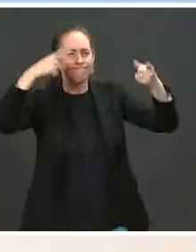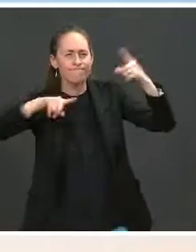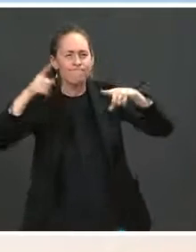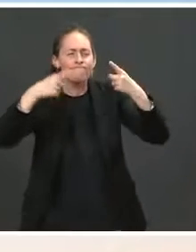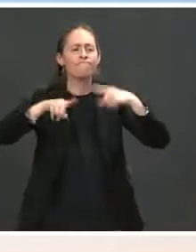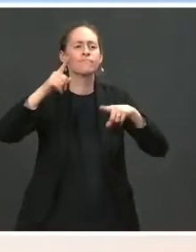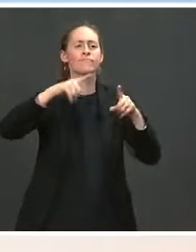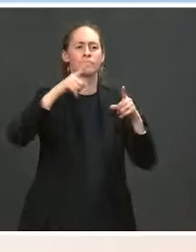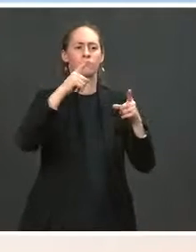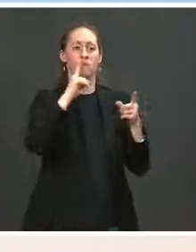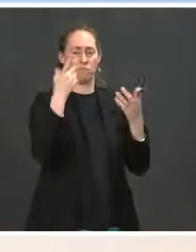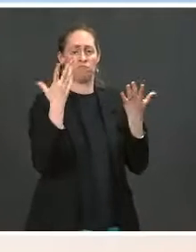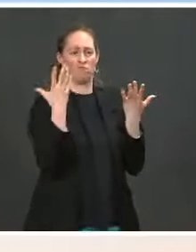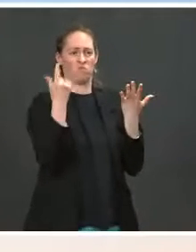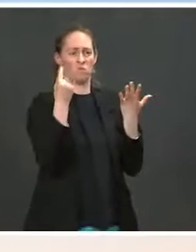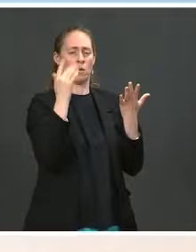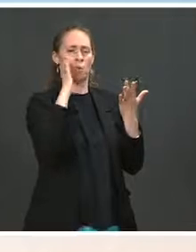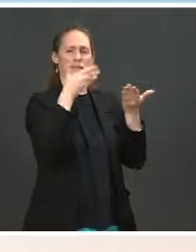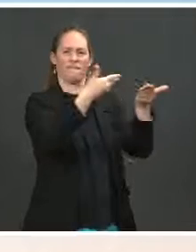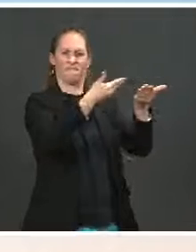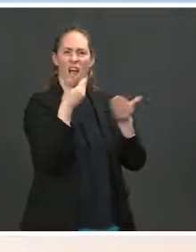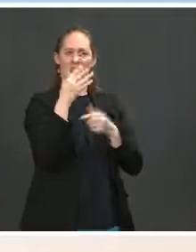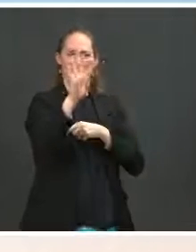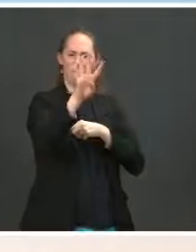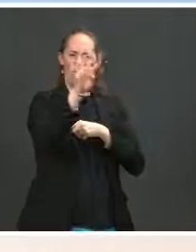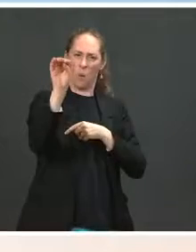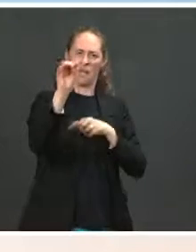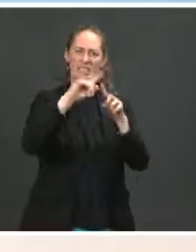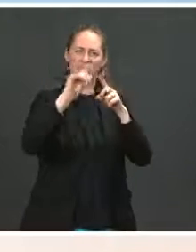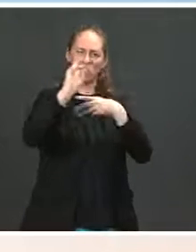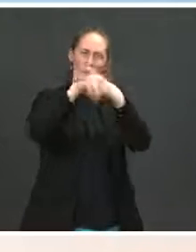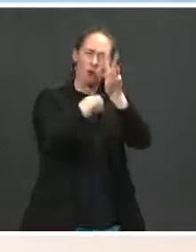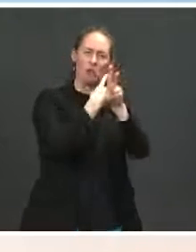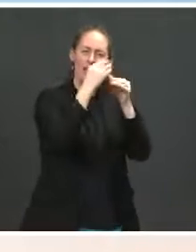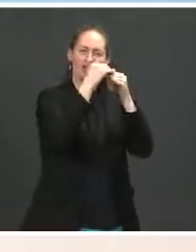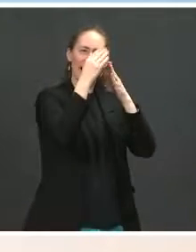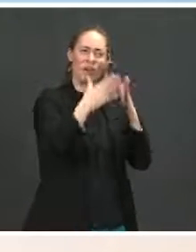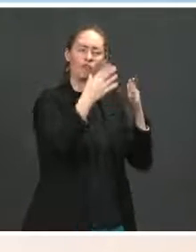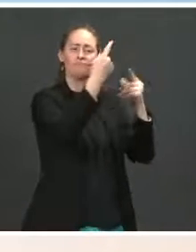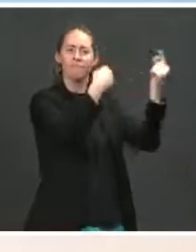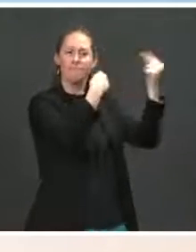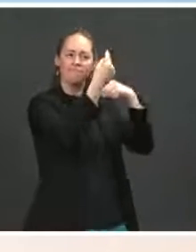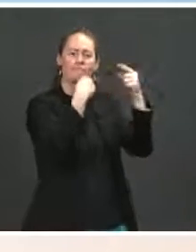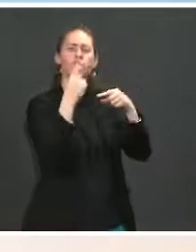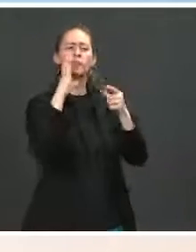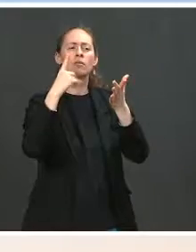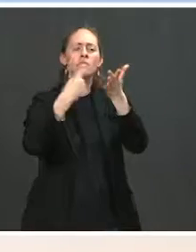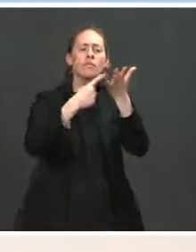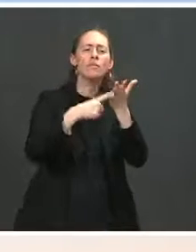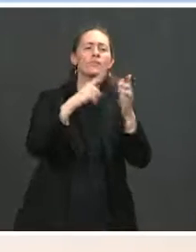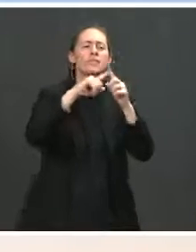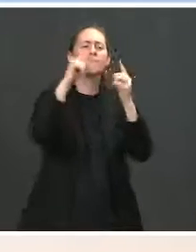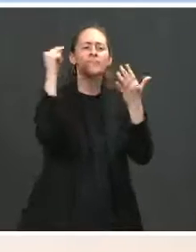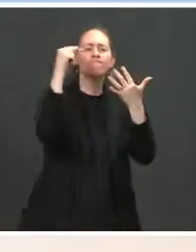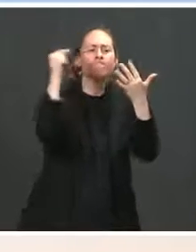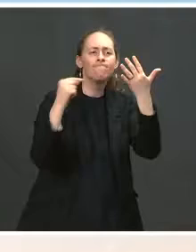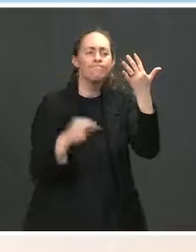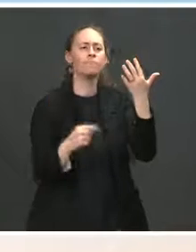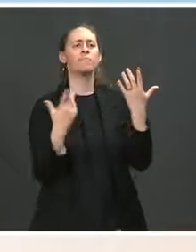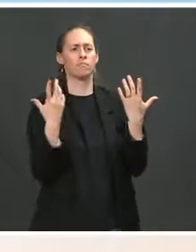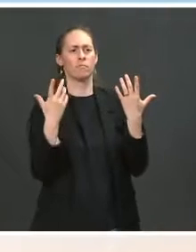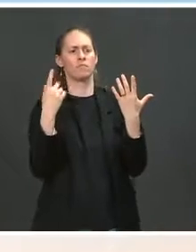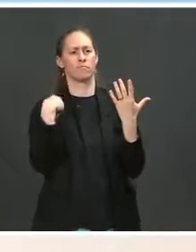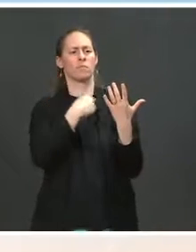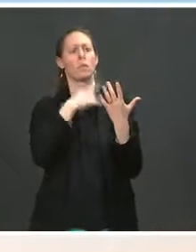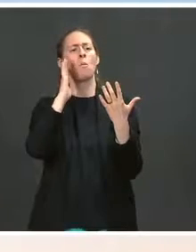leaders. In terms of the format and the details, I think many will be presenting their own plans for reaching the goals as set